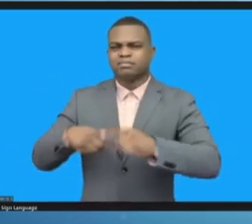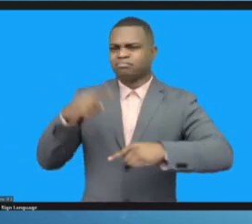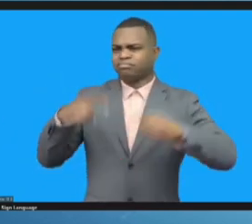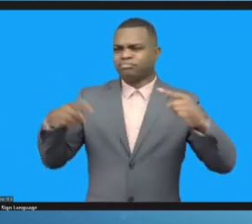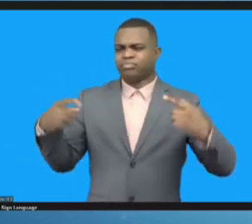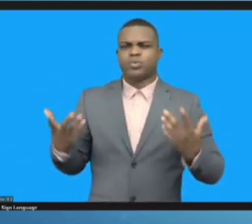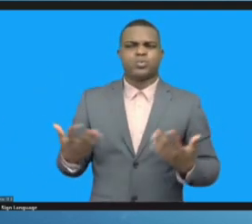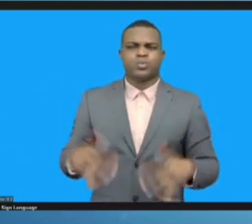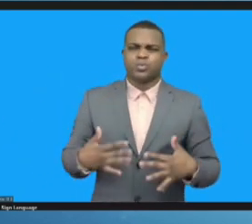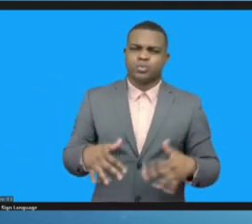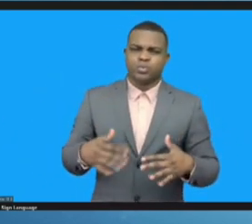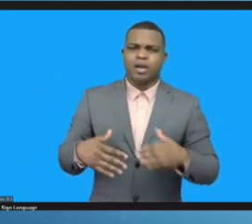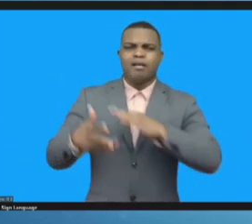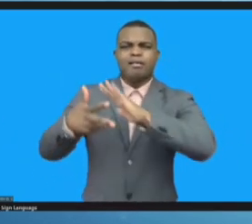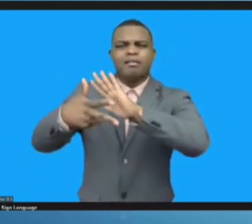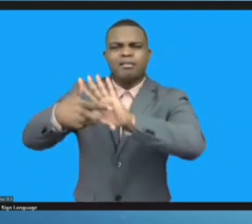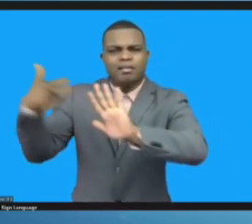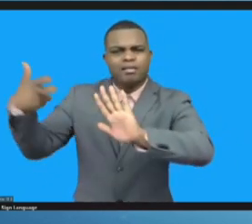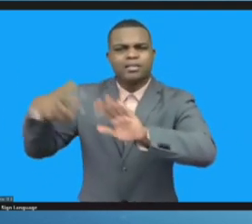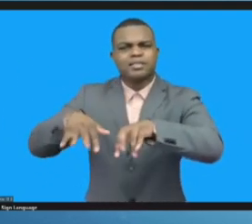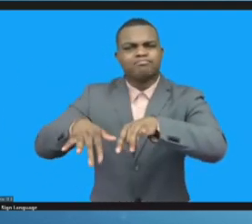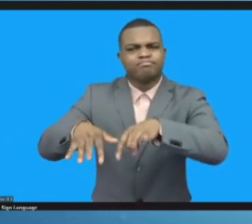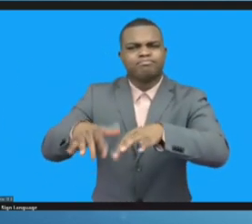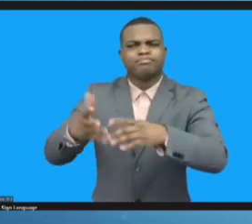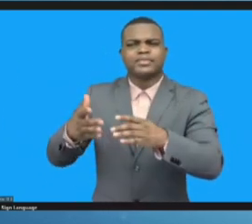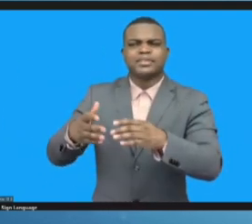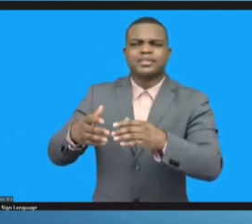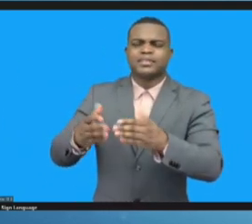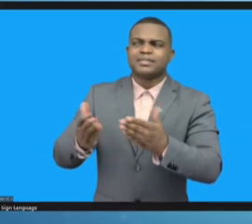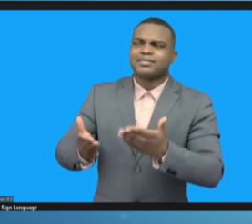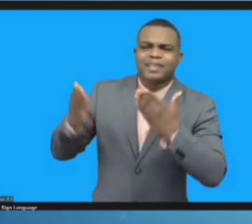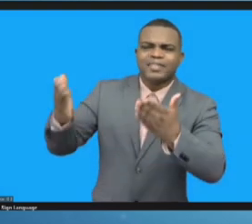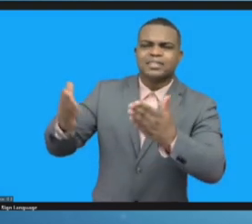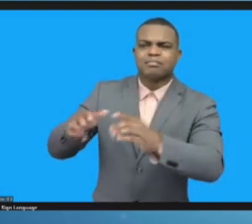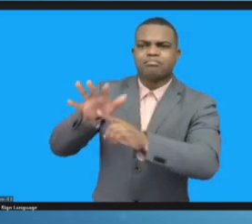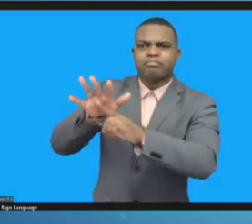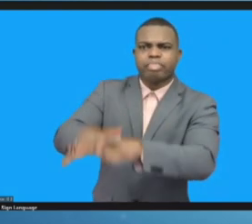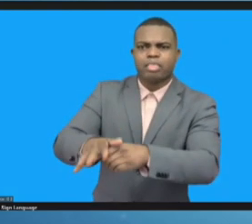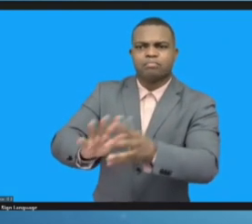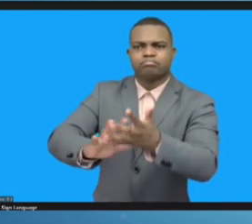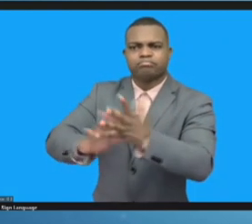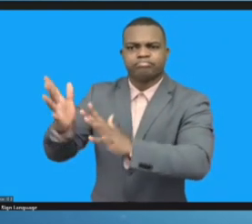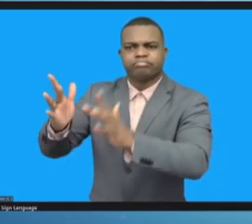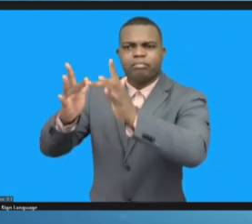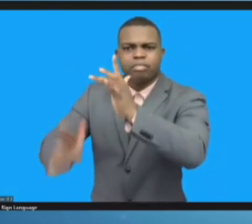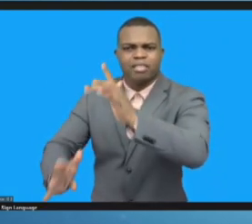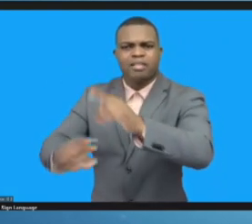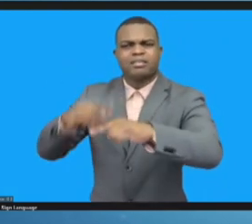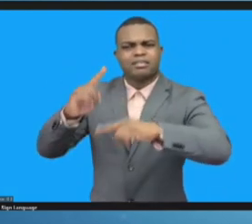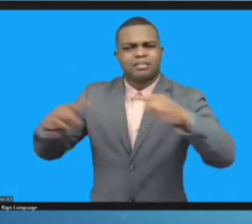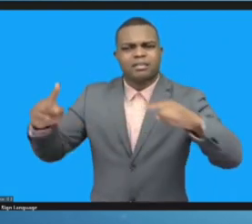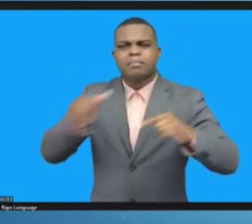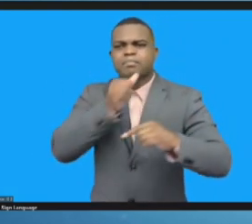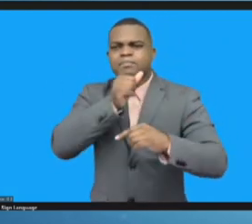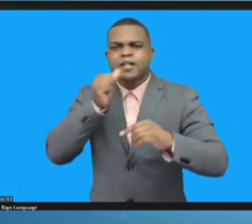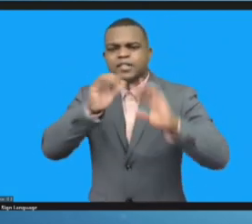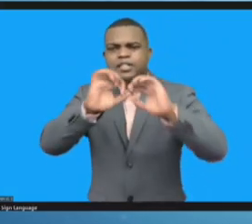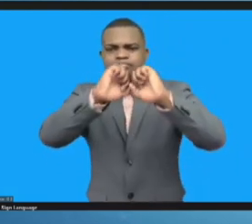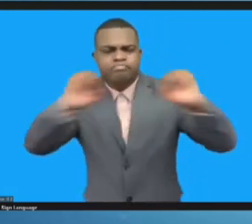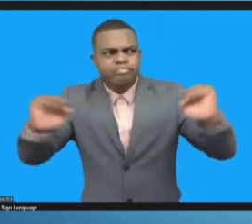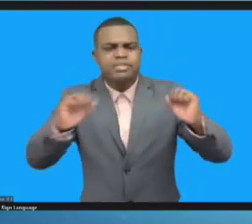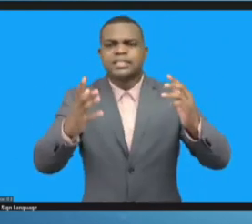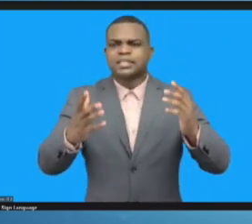Collectively, we must step up to deliver a digital future that accounts for and addresses these failings.